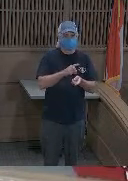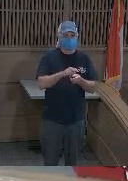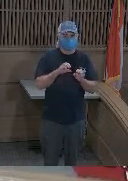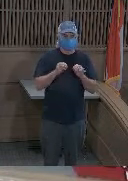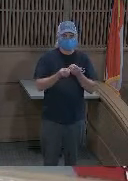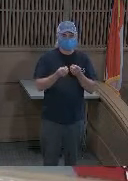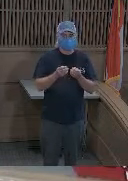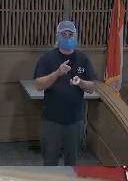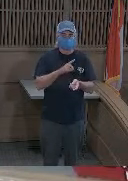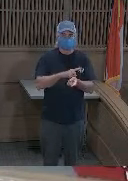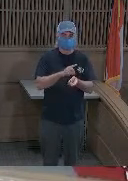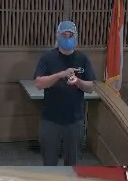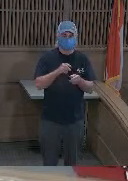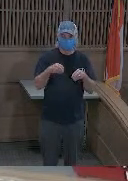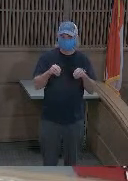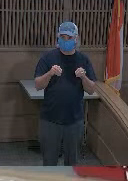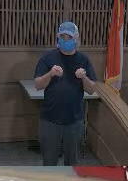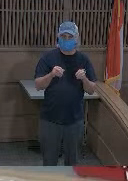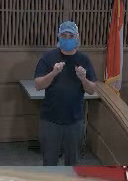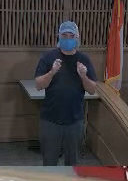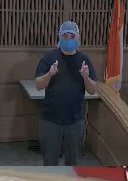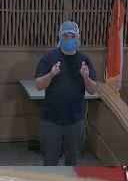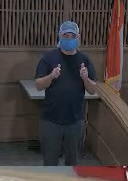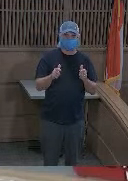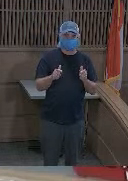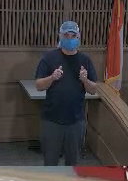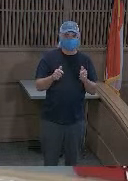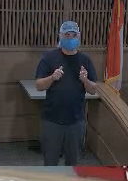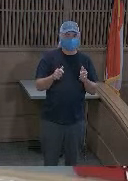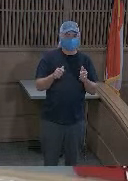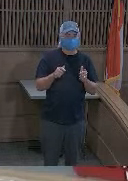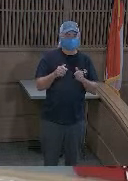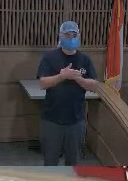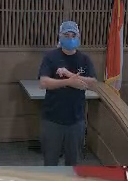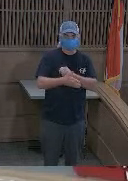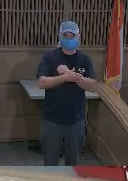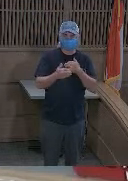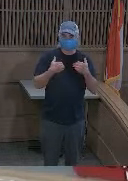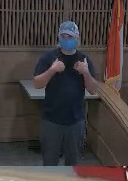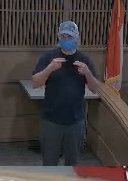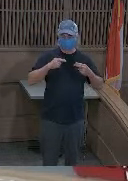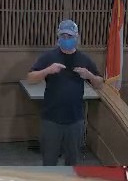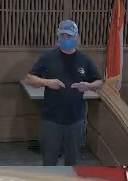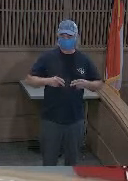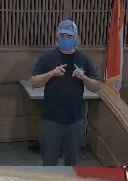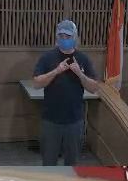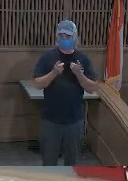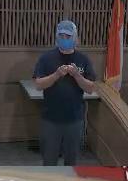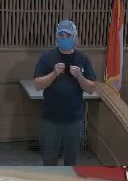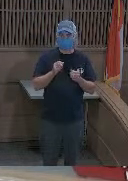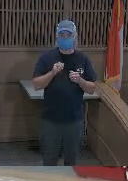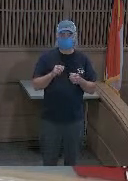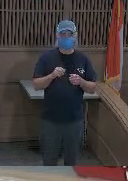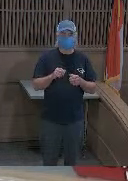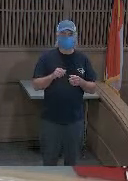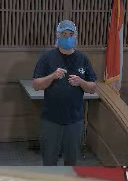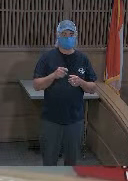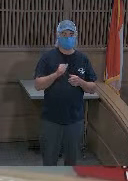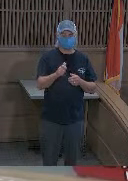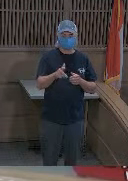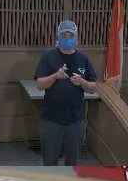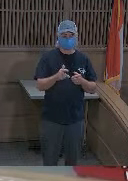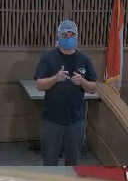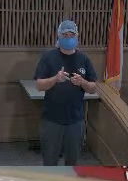offices, drugstores. Every county in Georgia has a health department, and every health department is offering all three of the